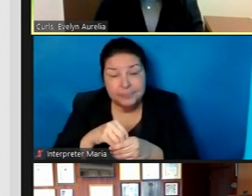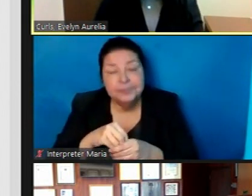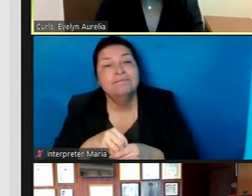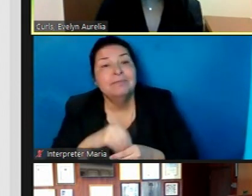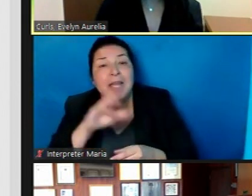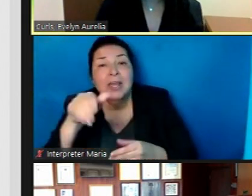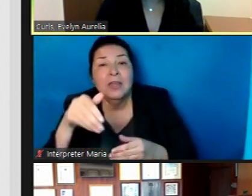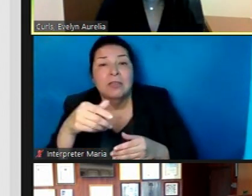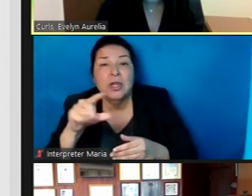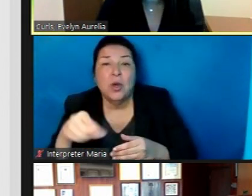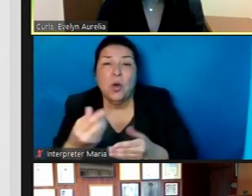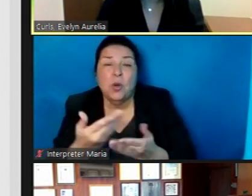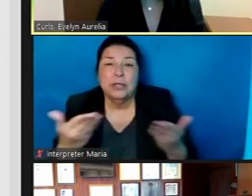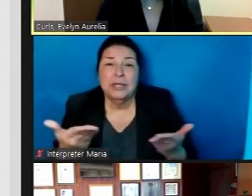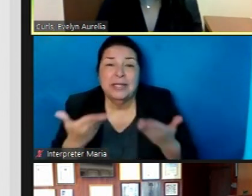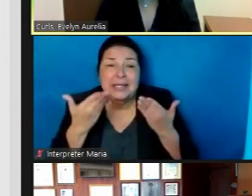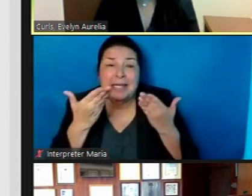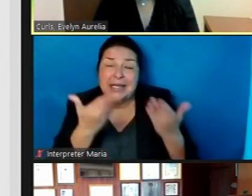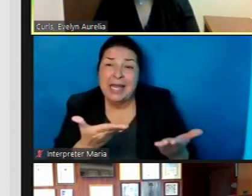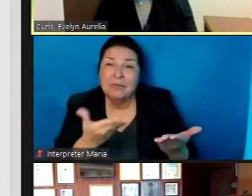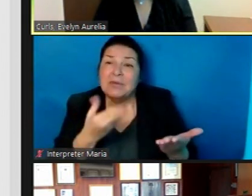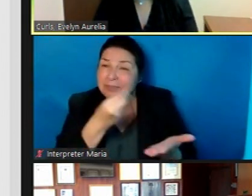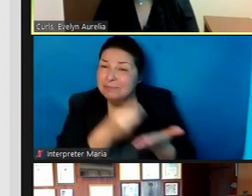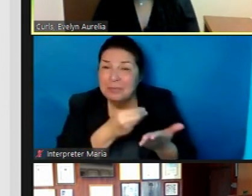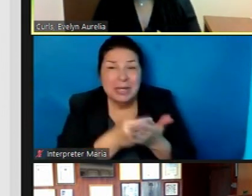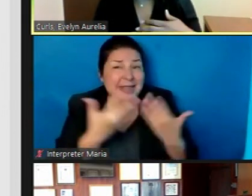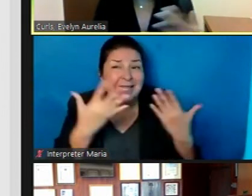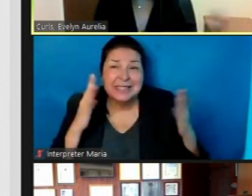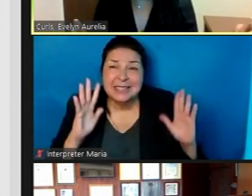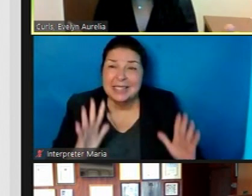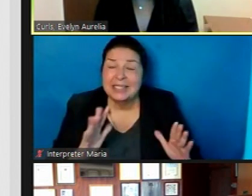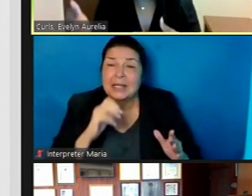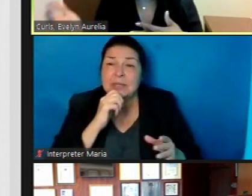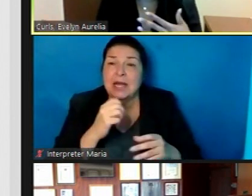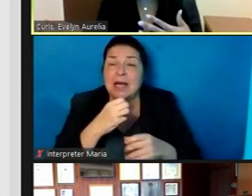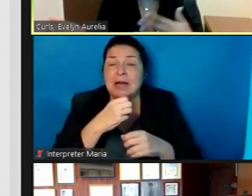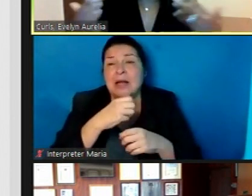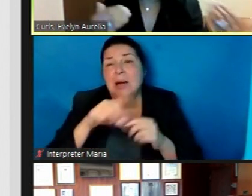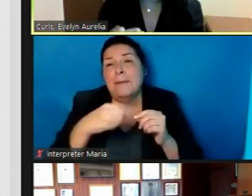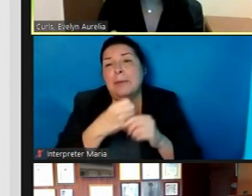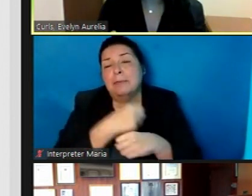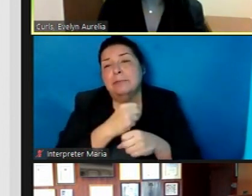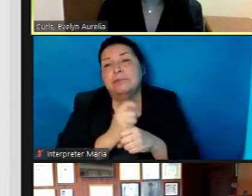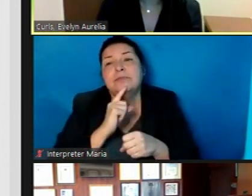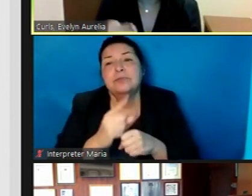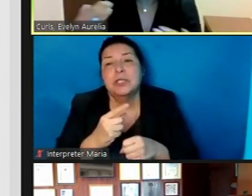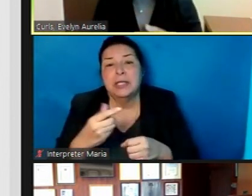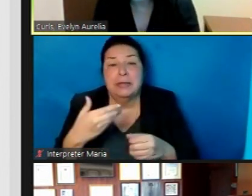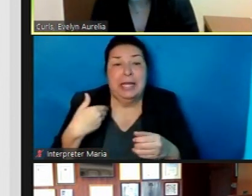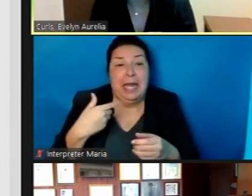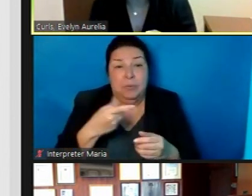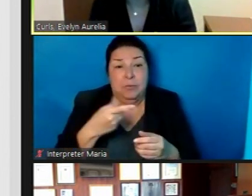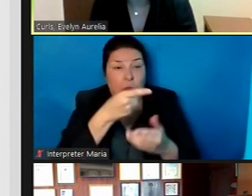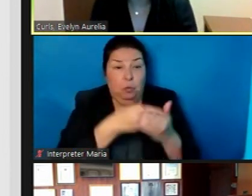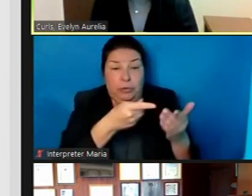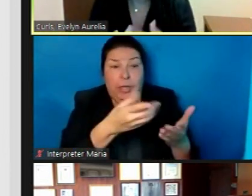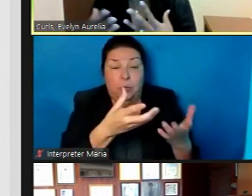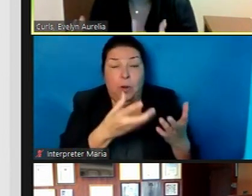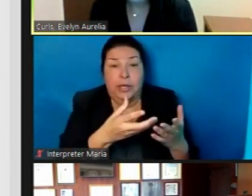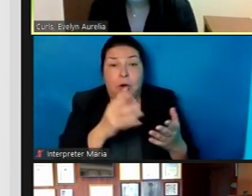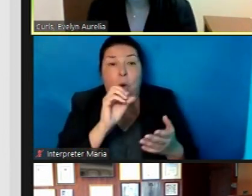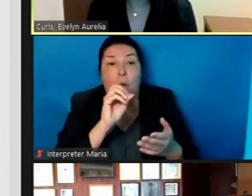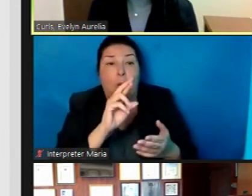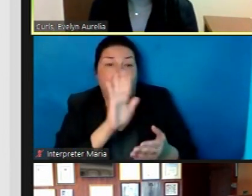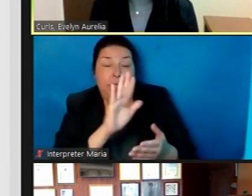they provided for this was the coin, really. It wasn't about making sure that they got, what they wanted or have scientists on board who